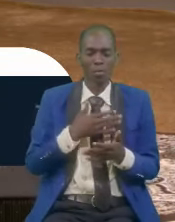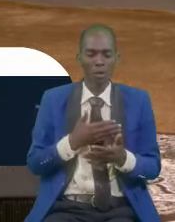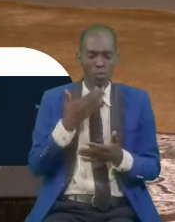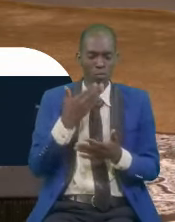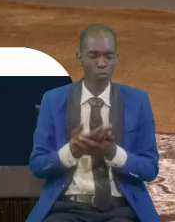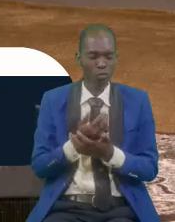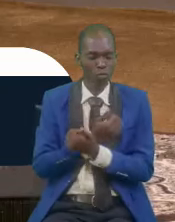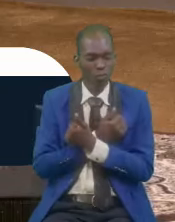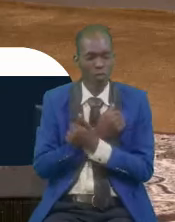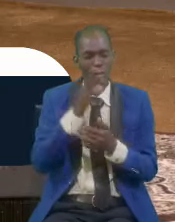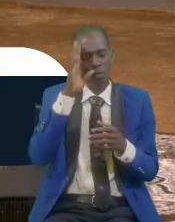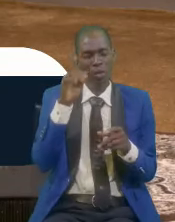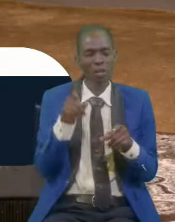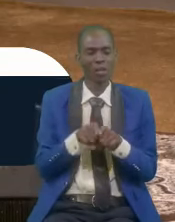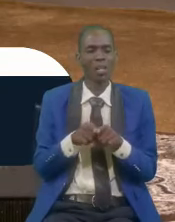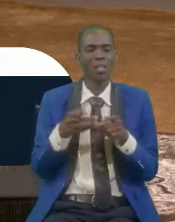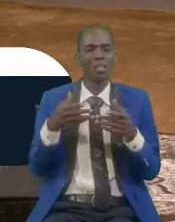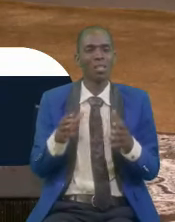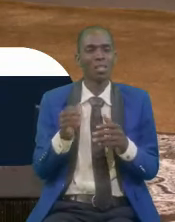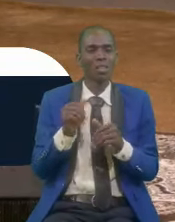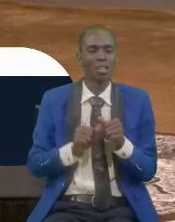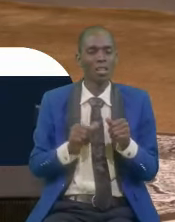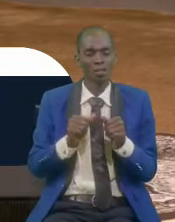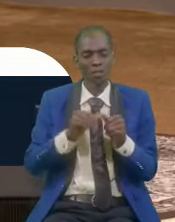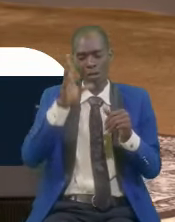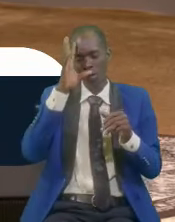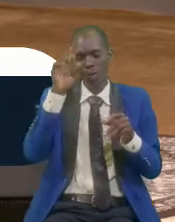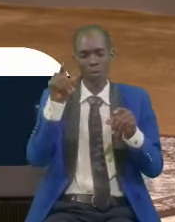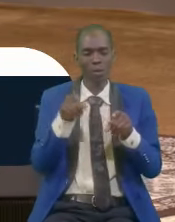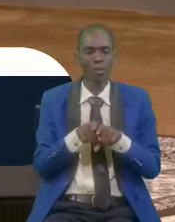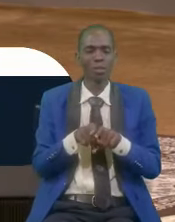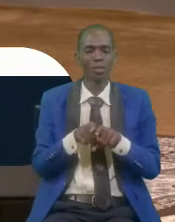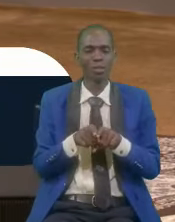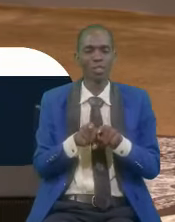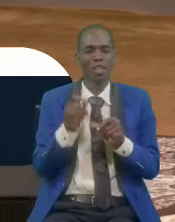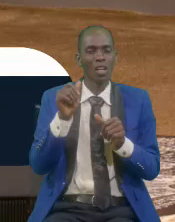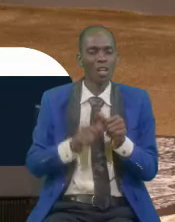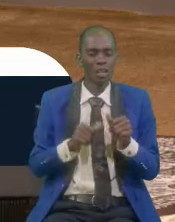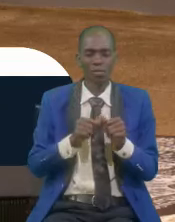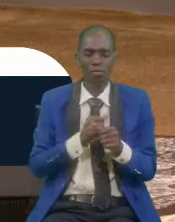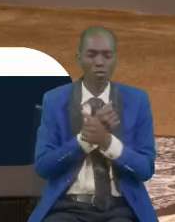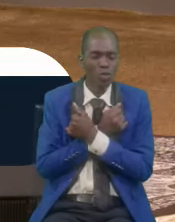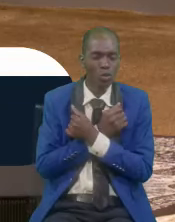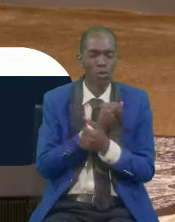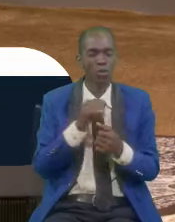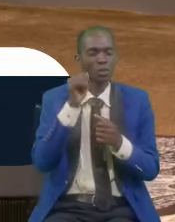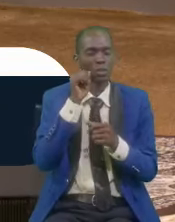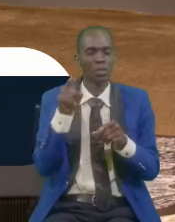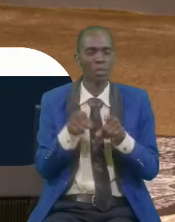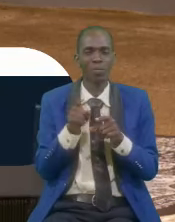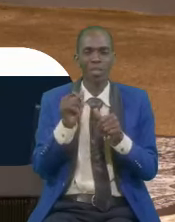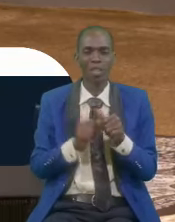brethren, let every beloved brother, every beloved sister,